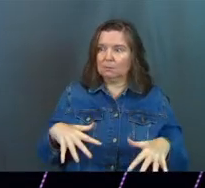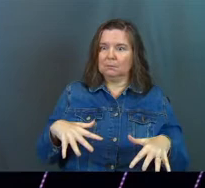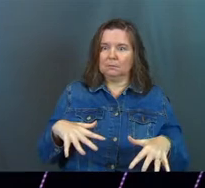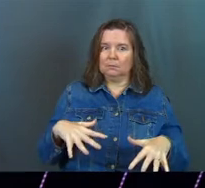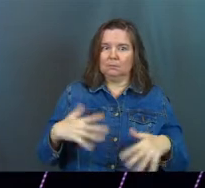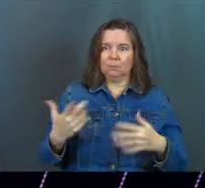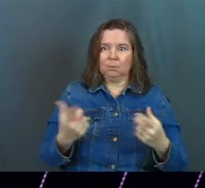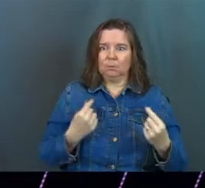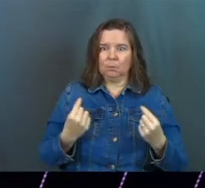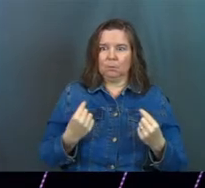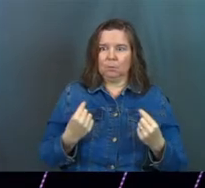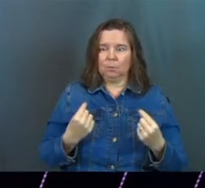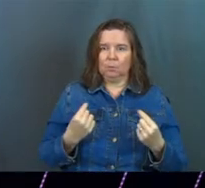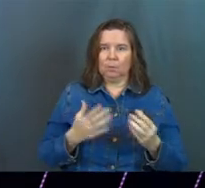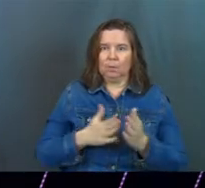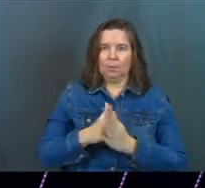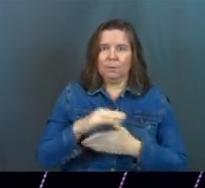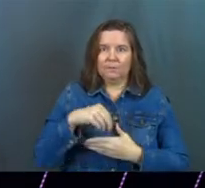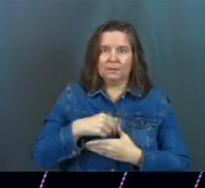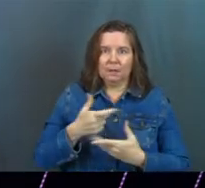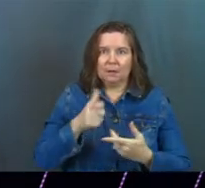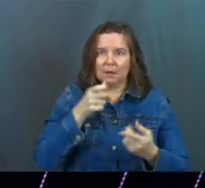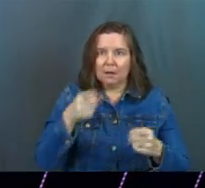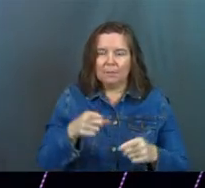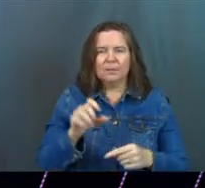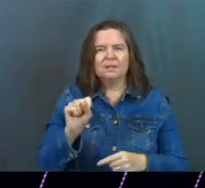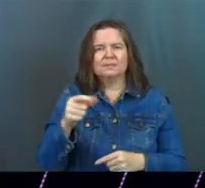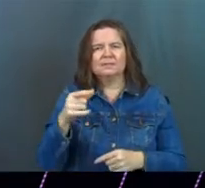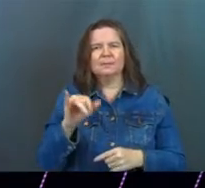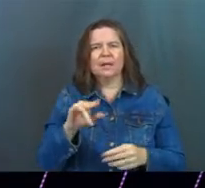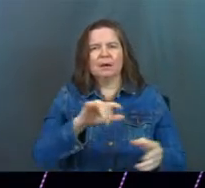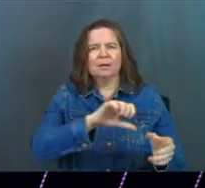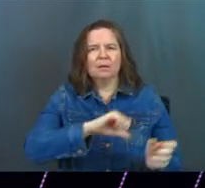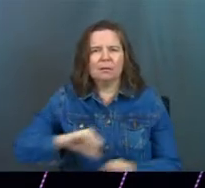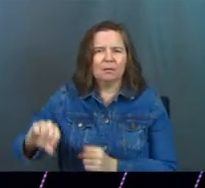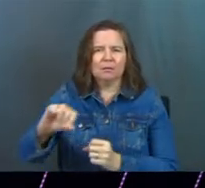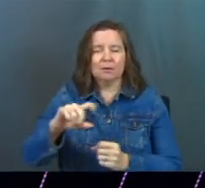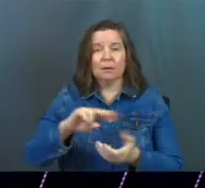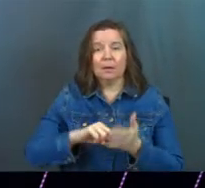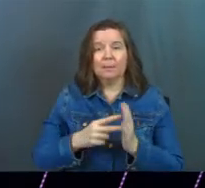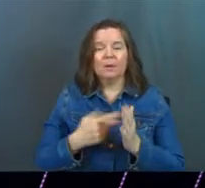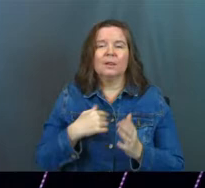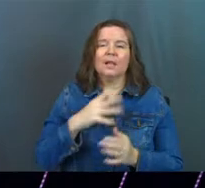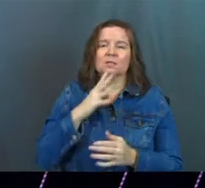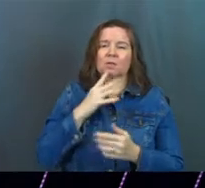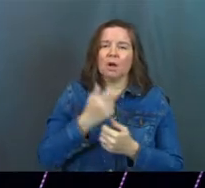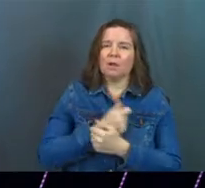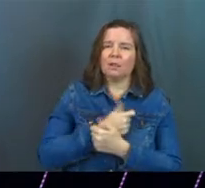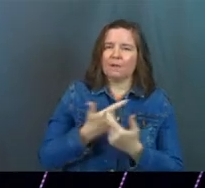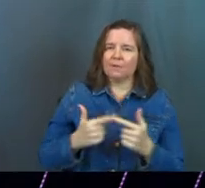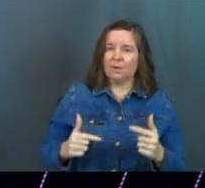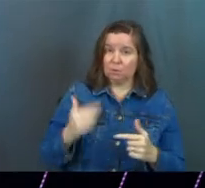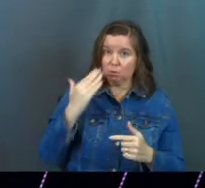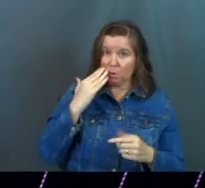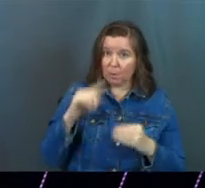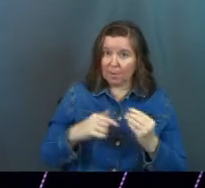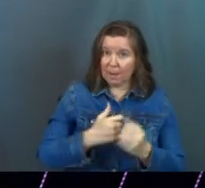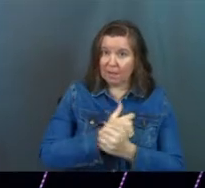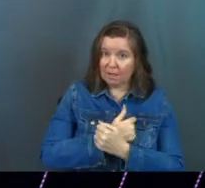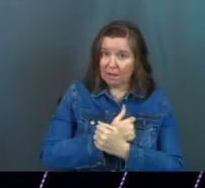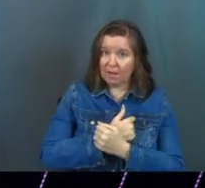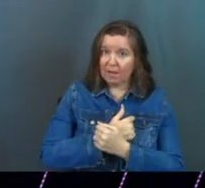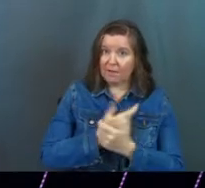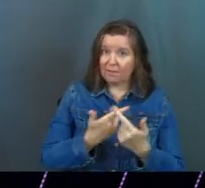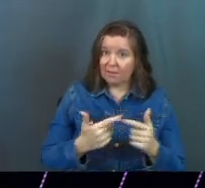do. Now, what's a spin? So let's talk love languages. Anybody know about the love languages, the